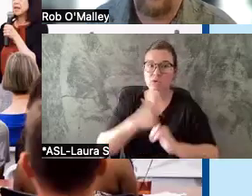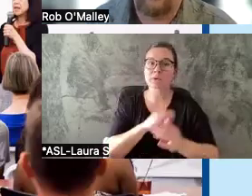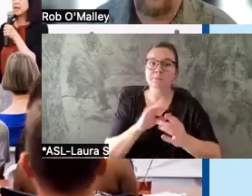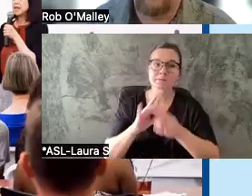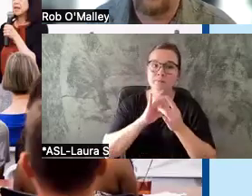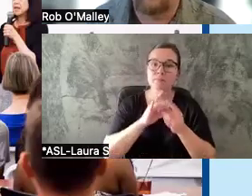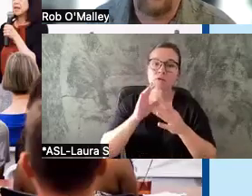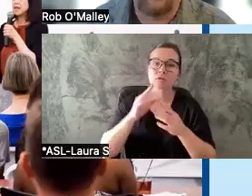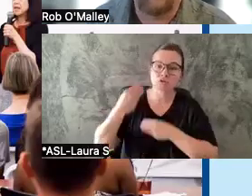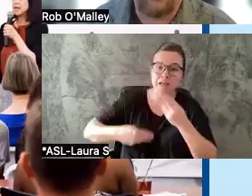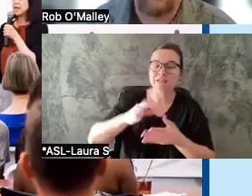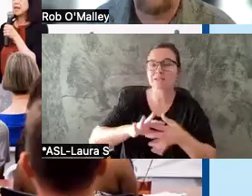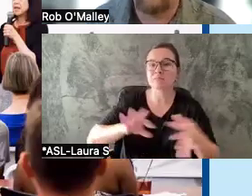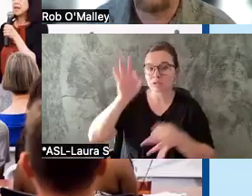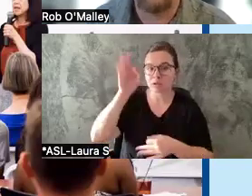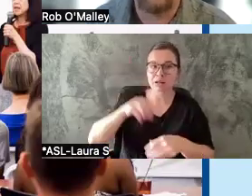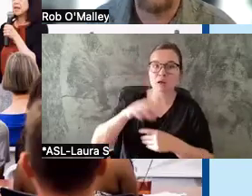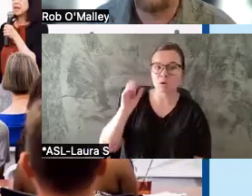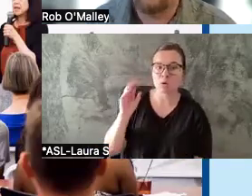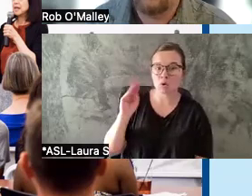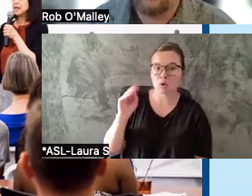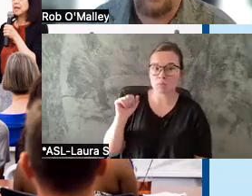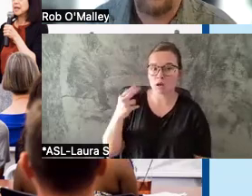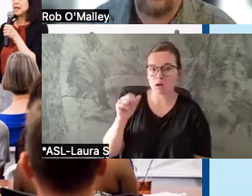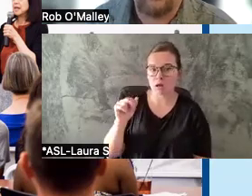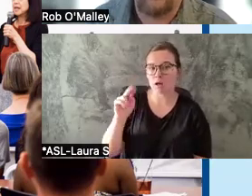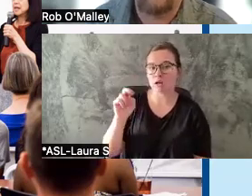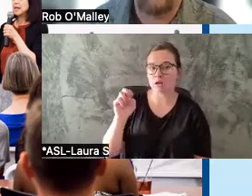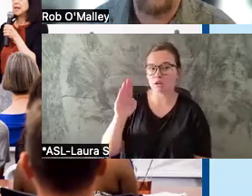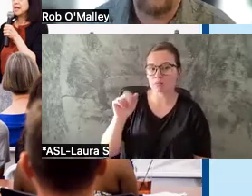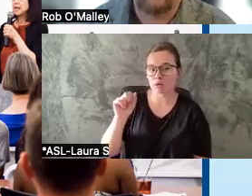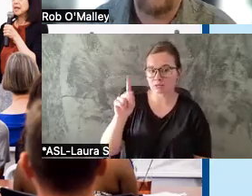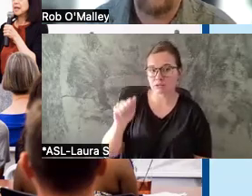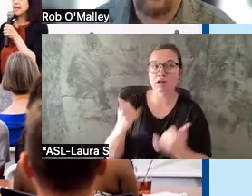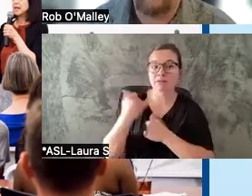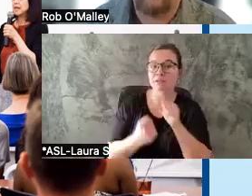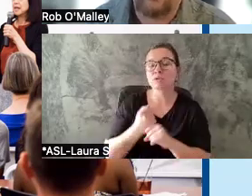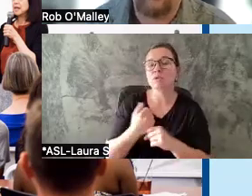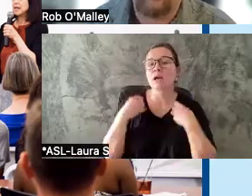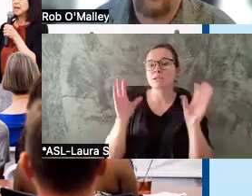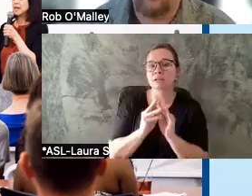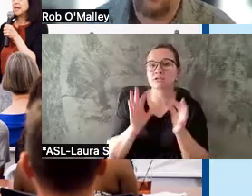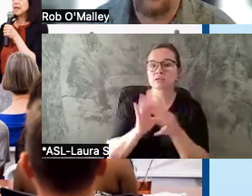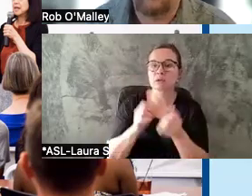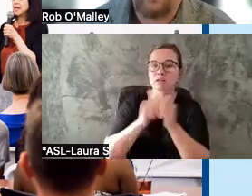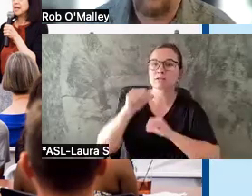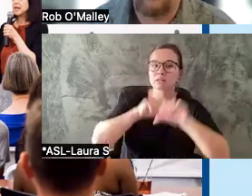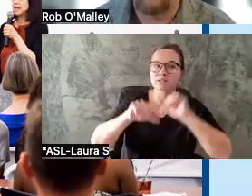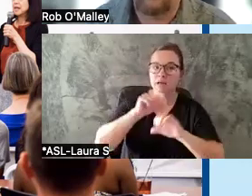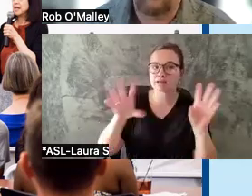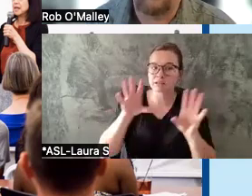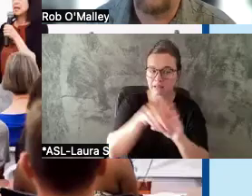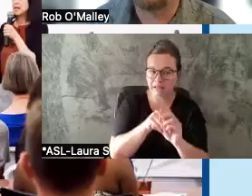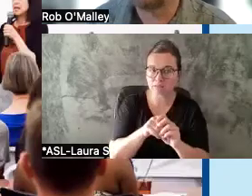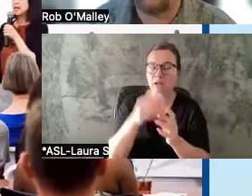Spirituality Conference in Omaha, Nebraska for faith communities. And this year we had a session on science engagement with faith communities at